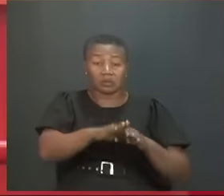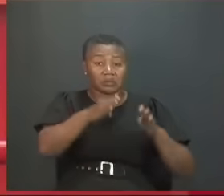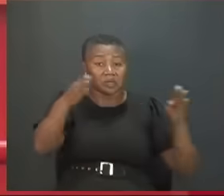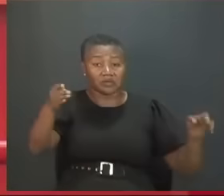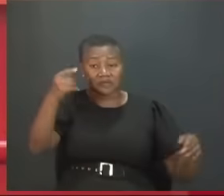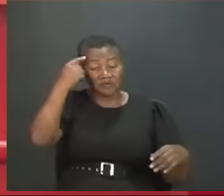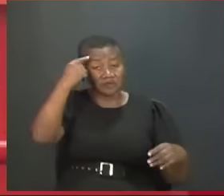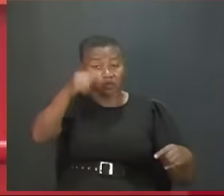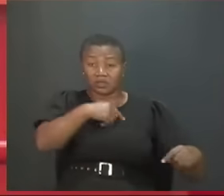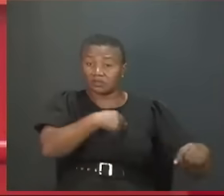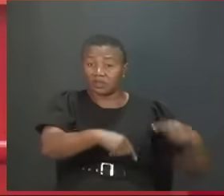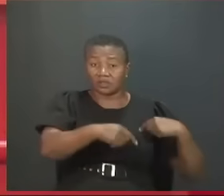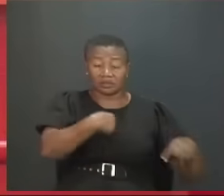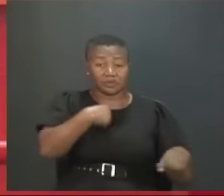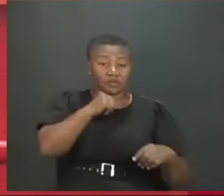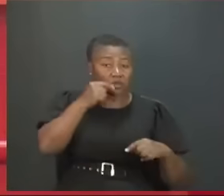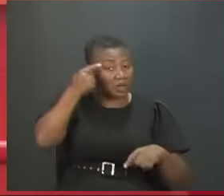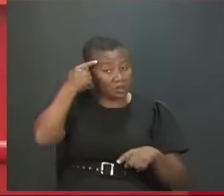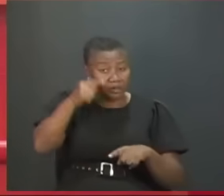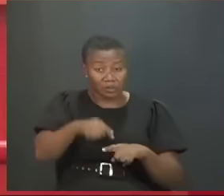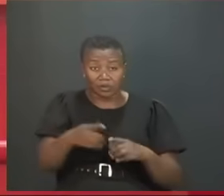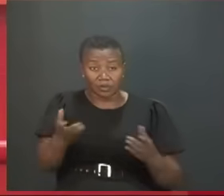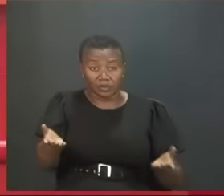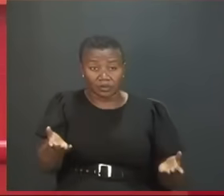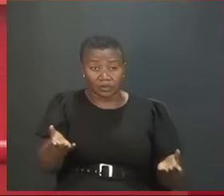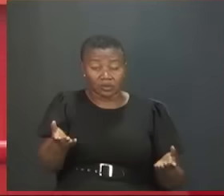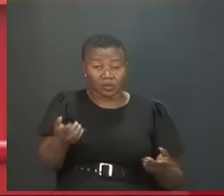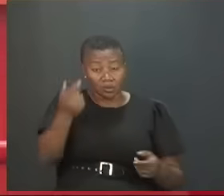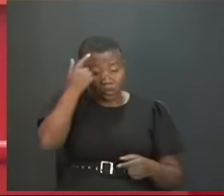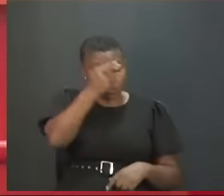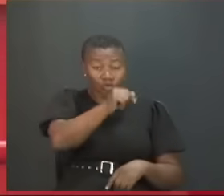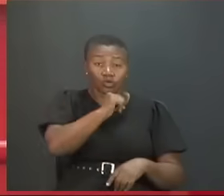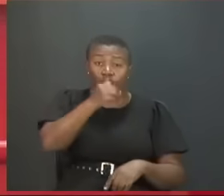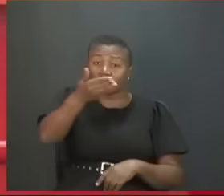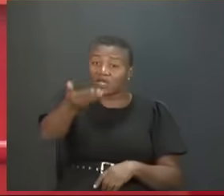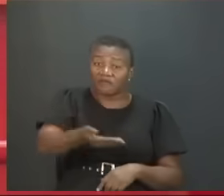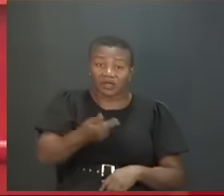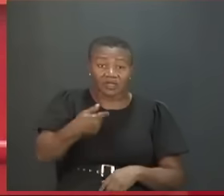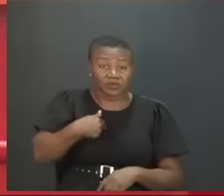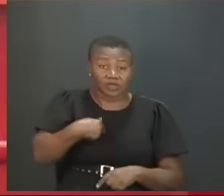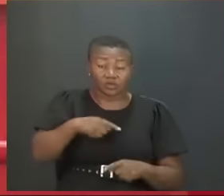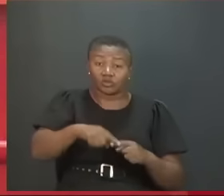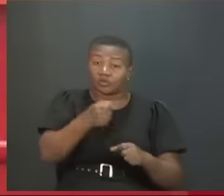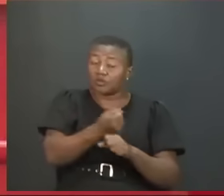debate, because I am not being called upon to make a ruling.